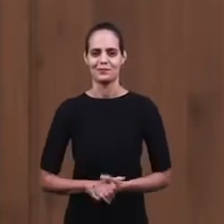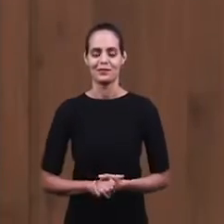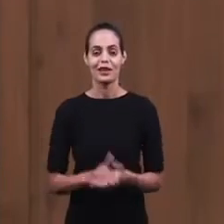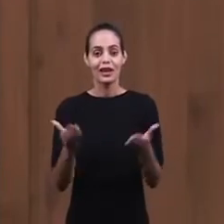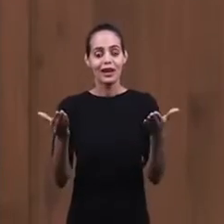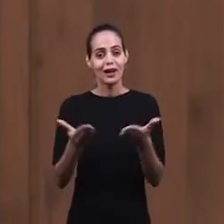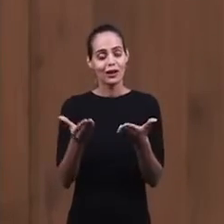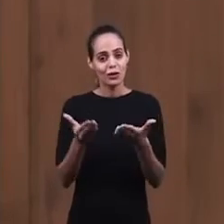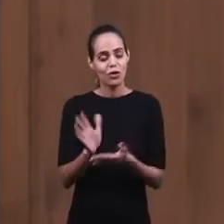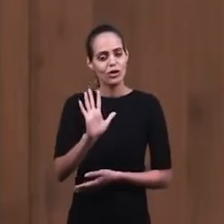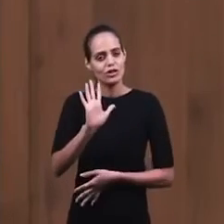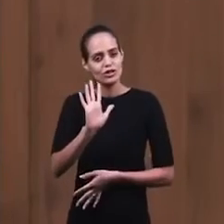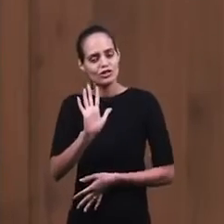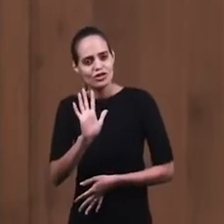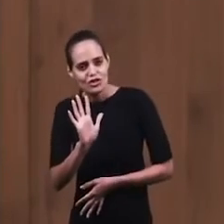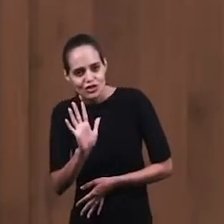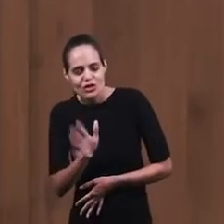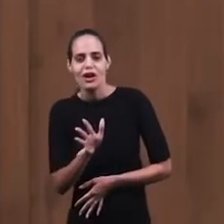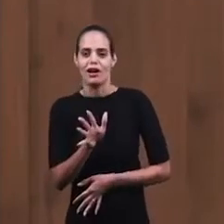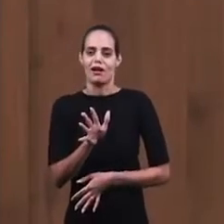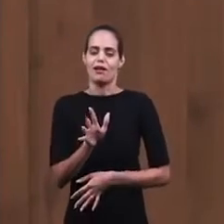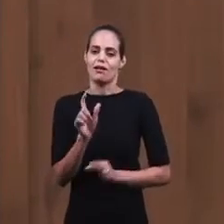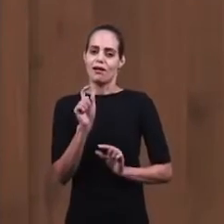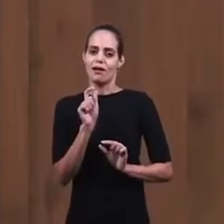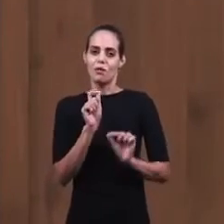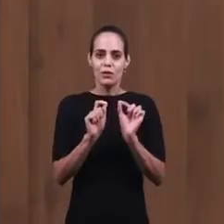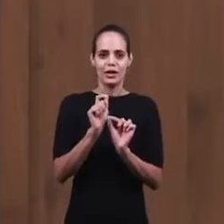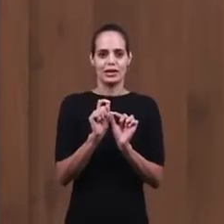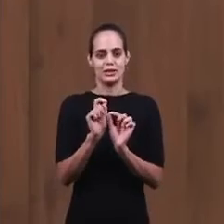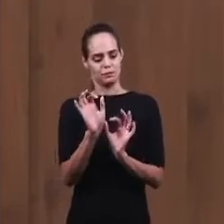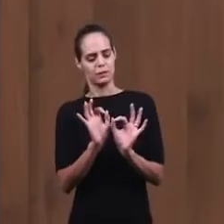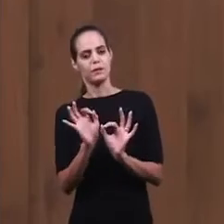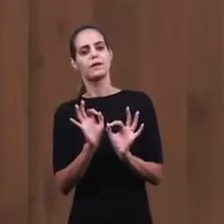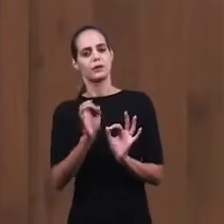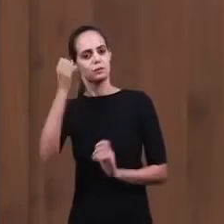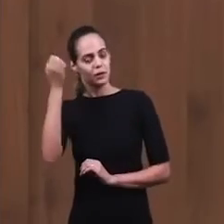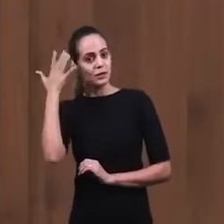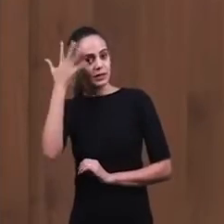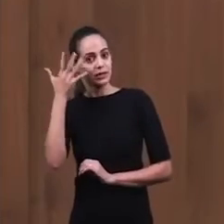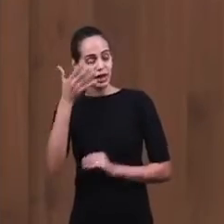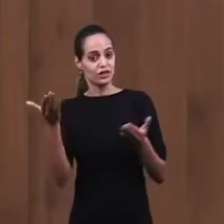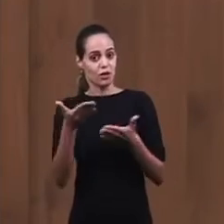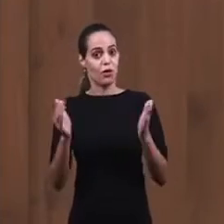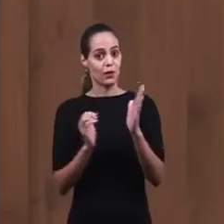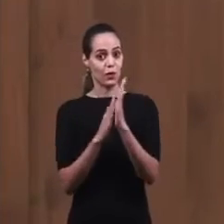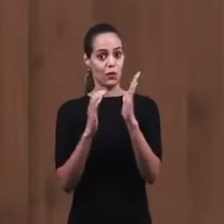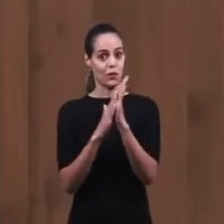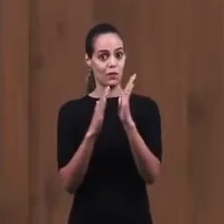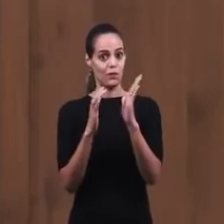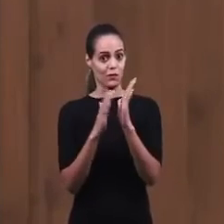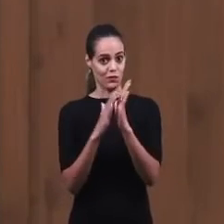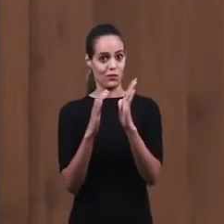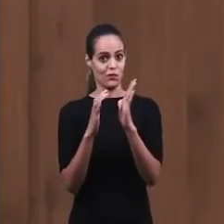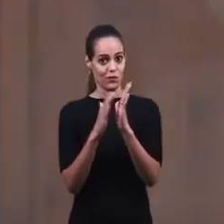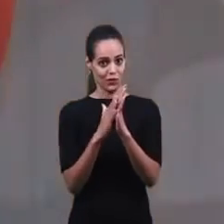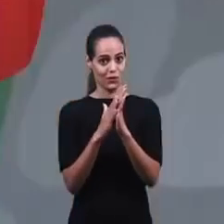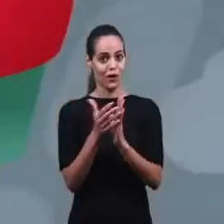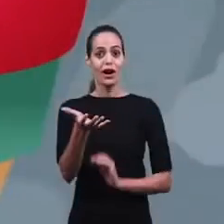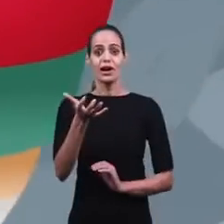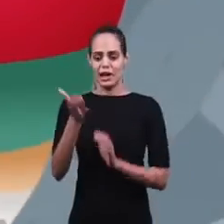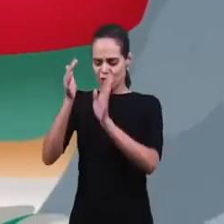as we prepare for the Word of God that we're going to listen to, let's sing one more song.